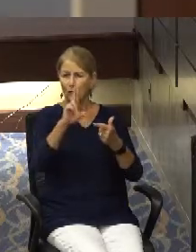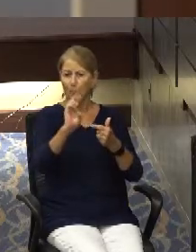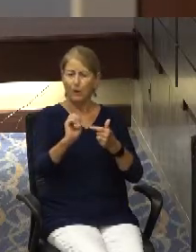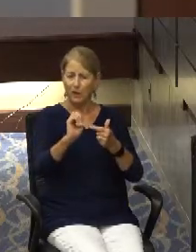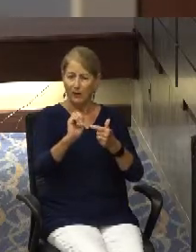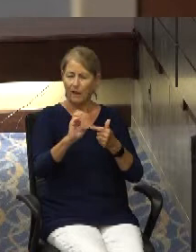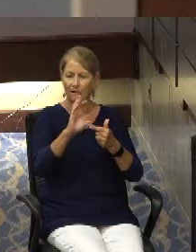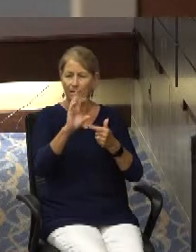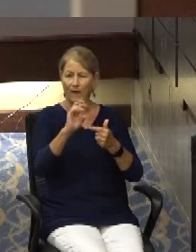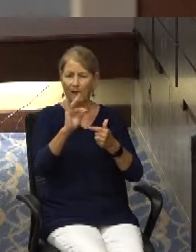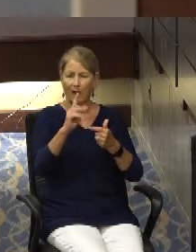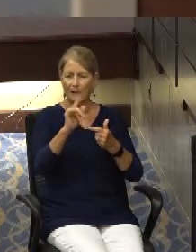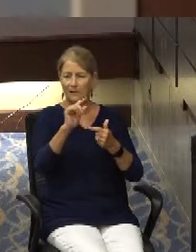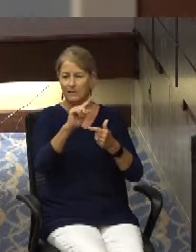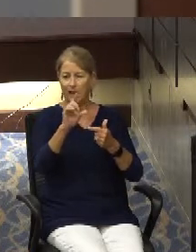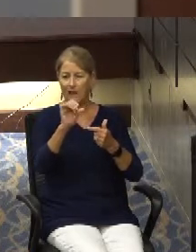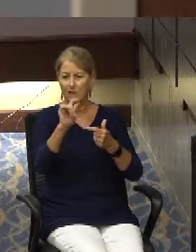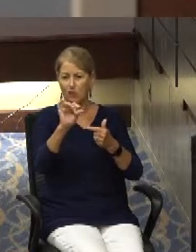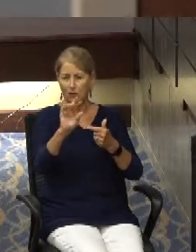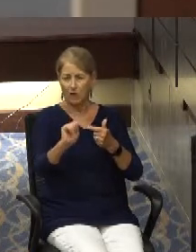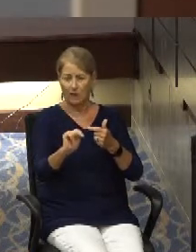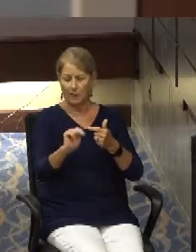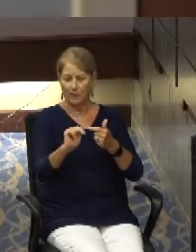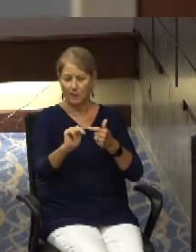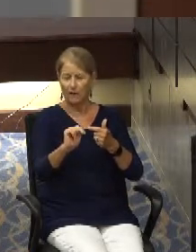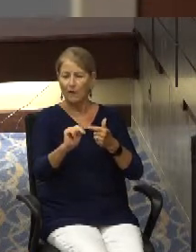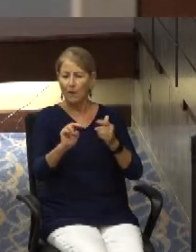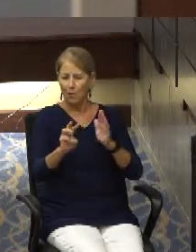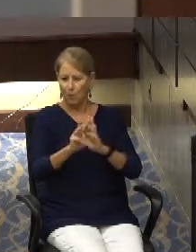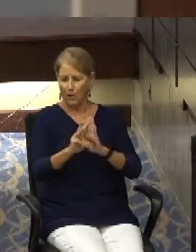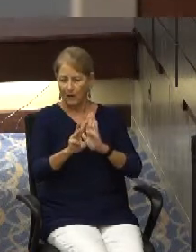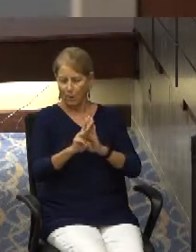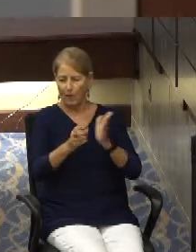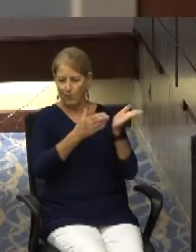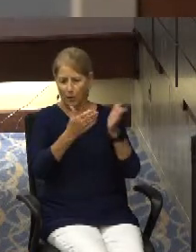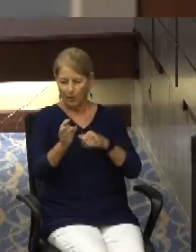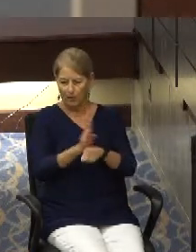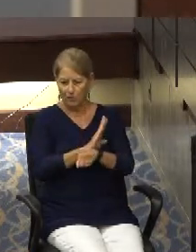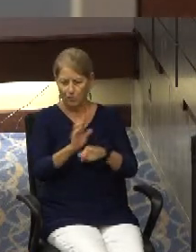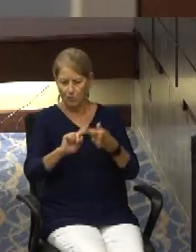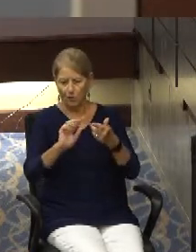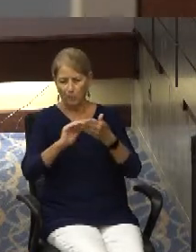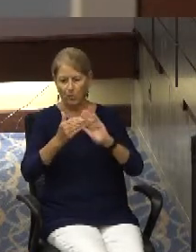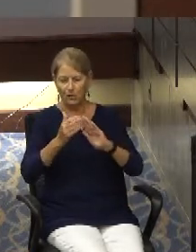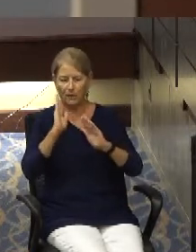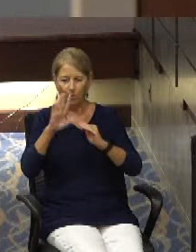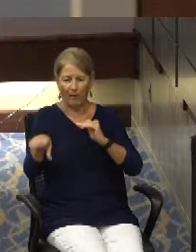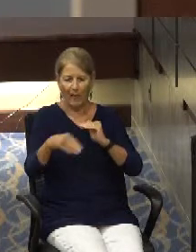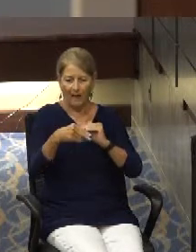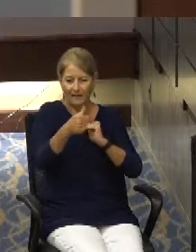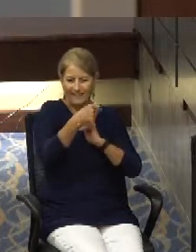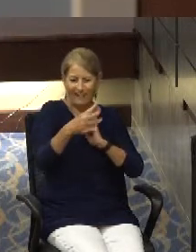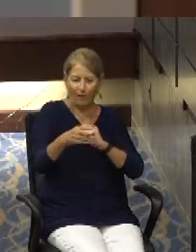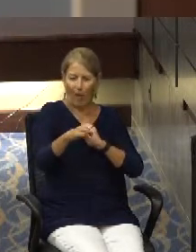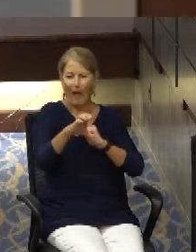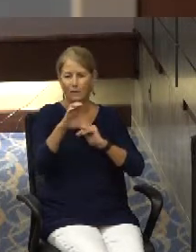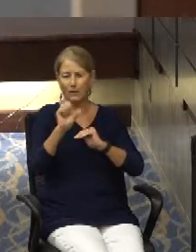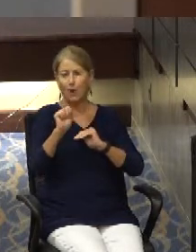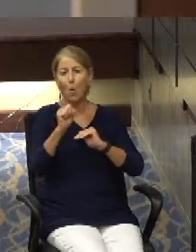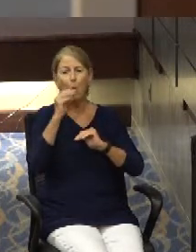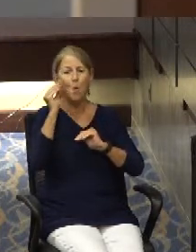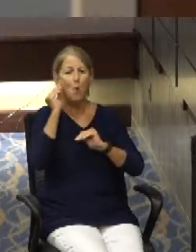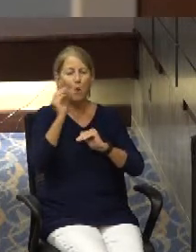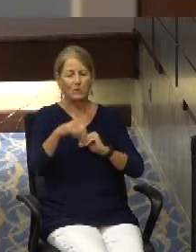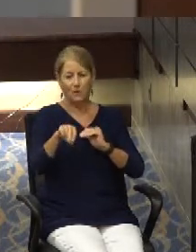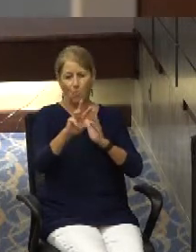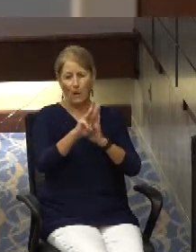South Waco and reestablishing the businesses and community, but it also would add several hundred homes in Waco